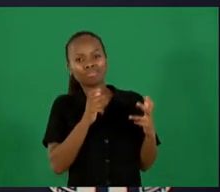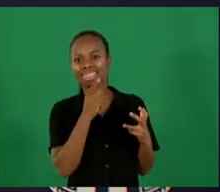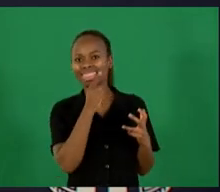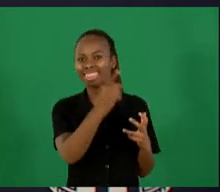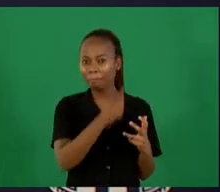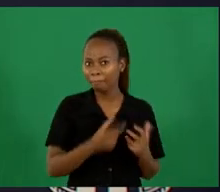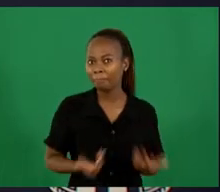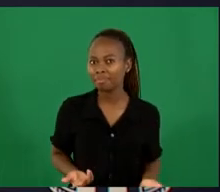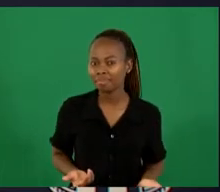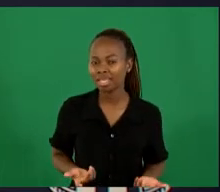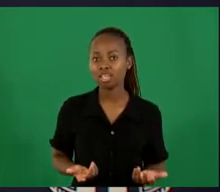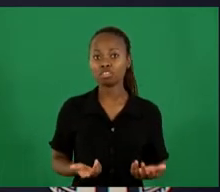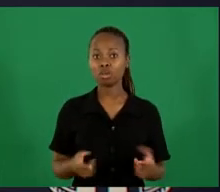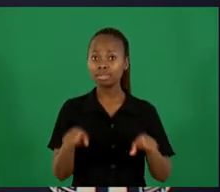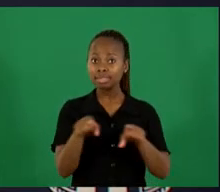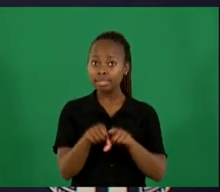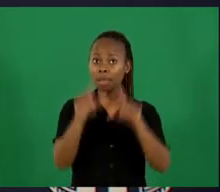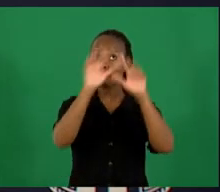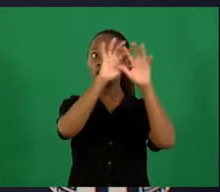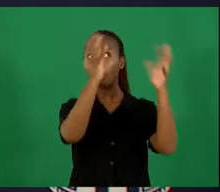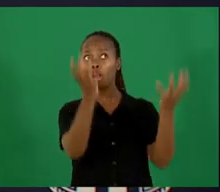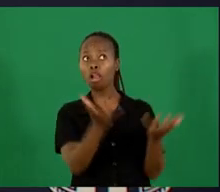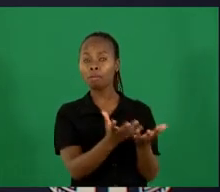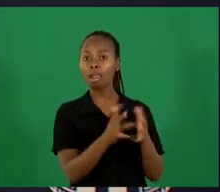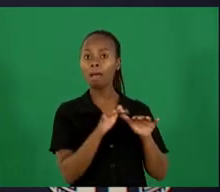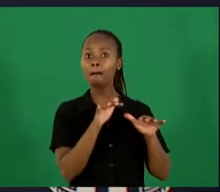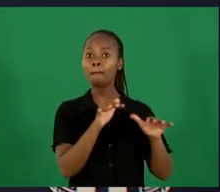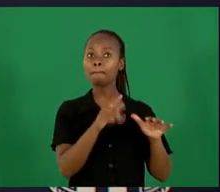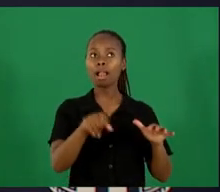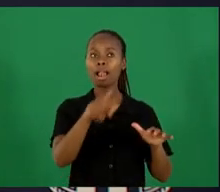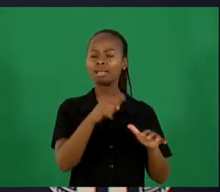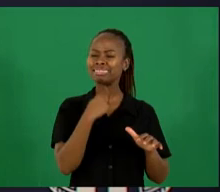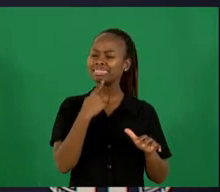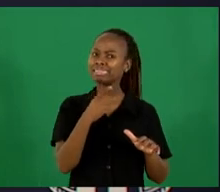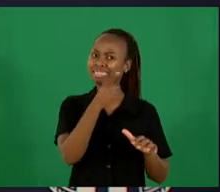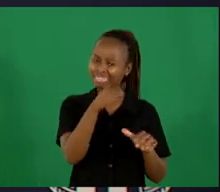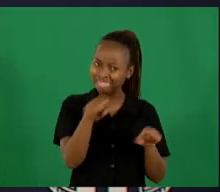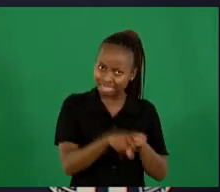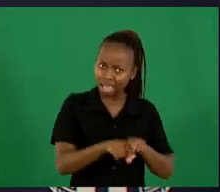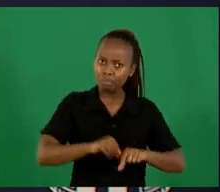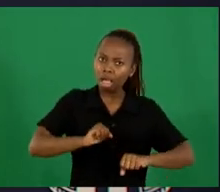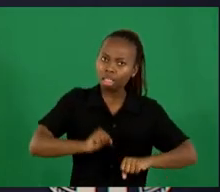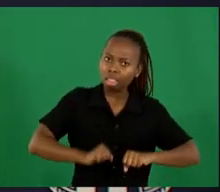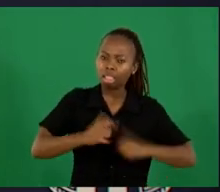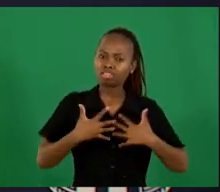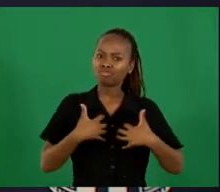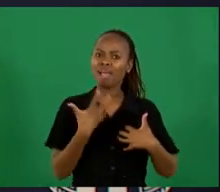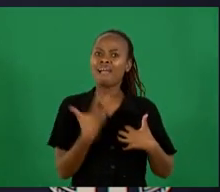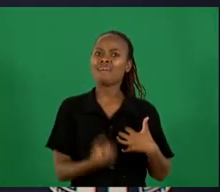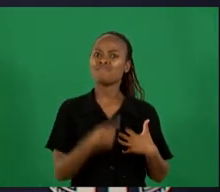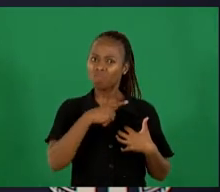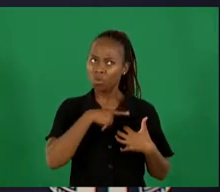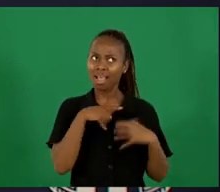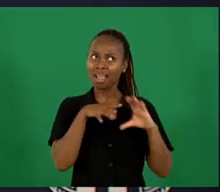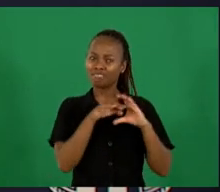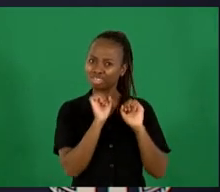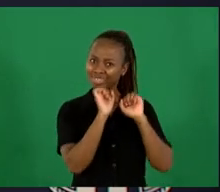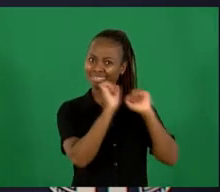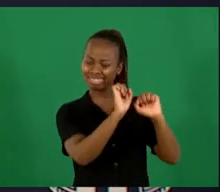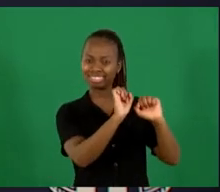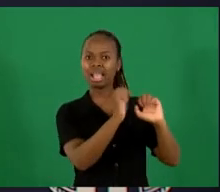of higher inflation, and that central banks, tasked with the responsibility of price